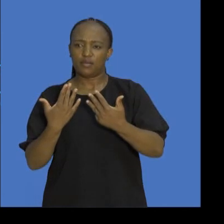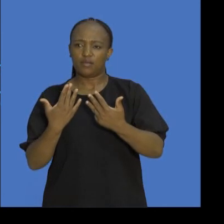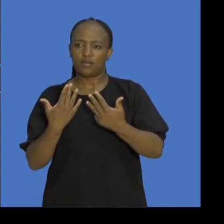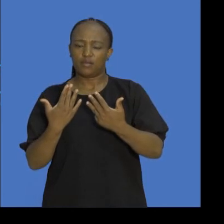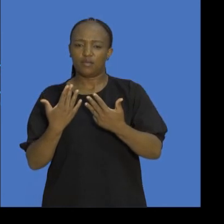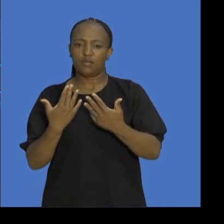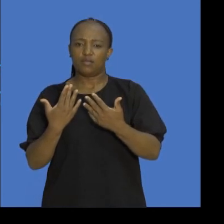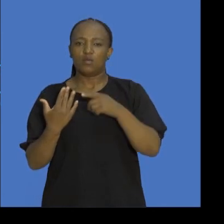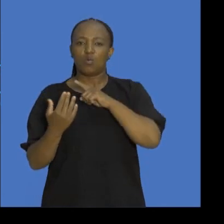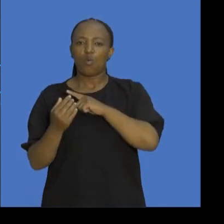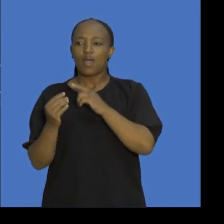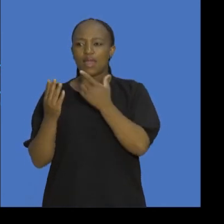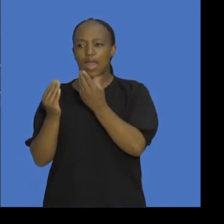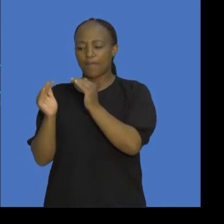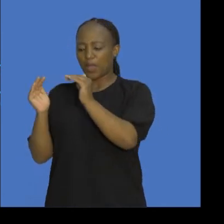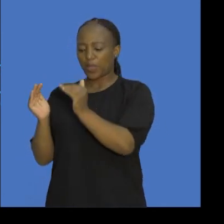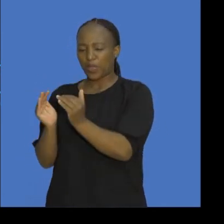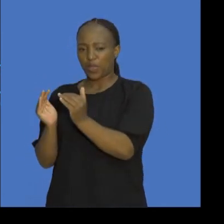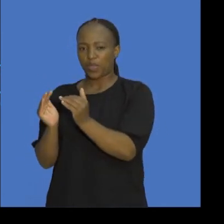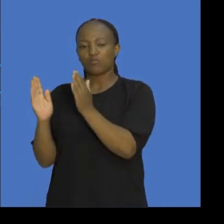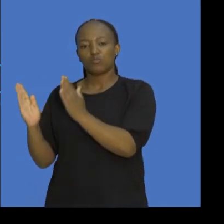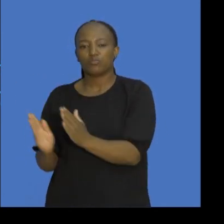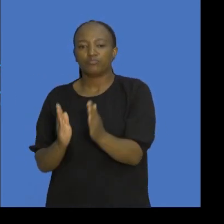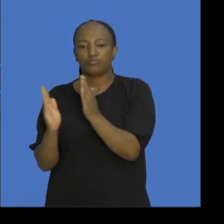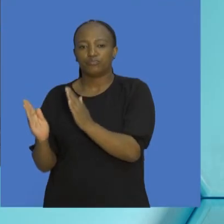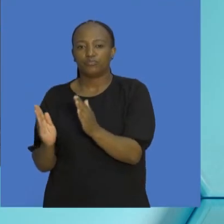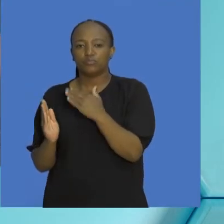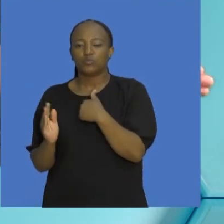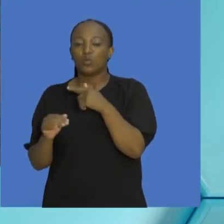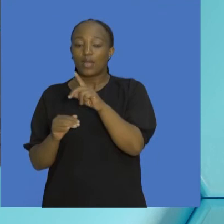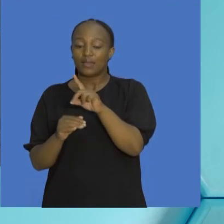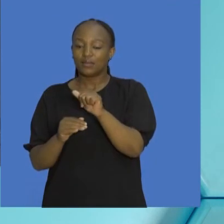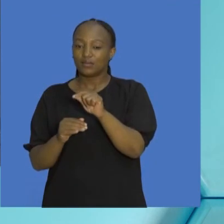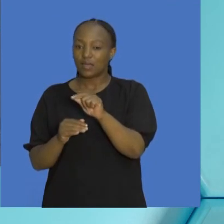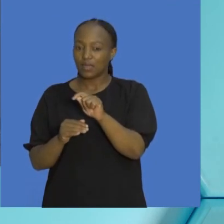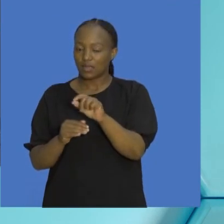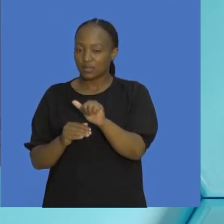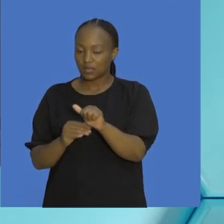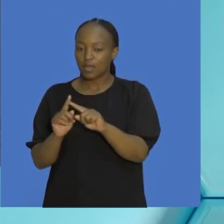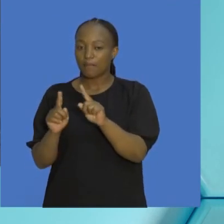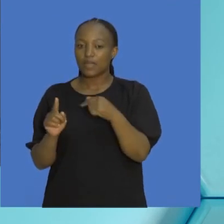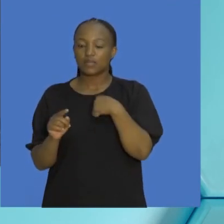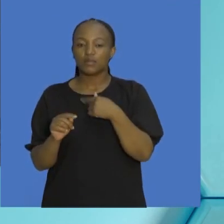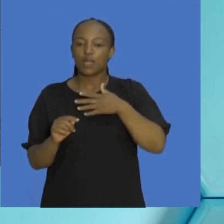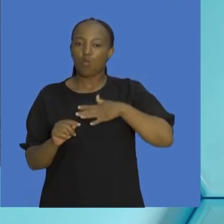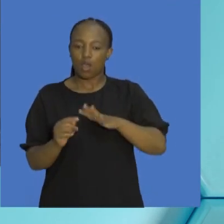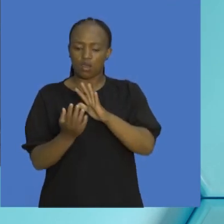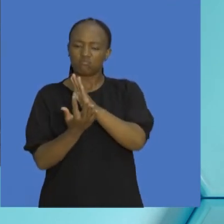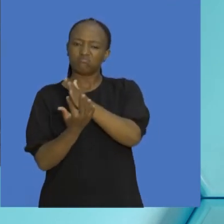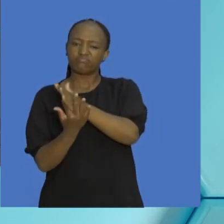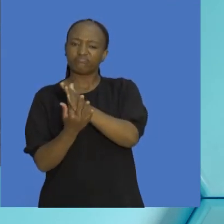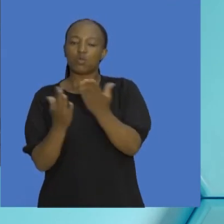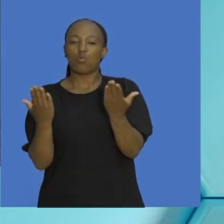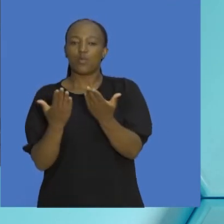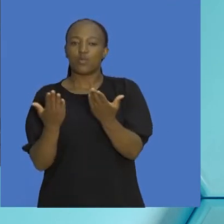9. You can do it if you have a small set of data by just arranging it and doing the data. But